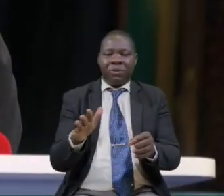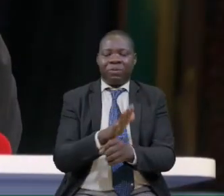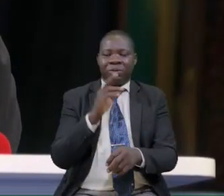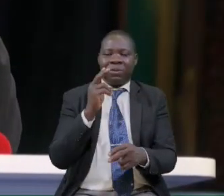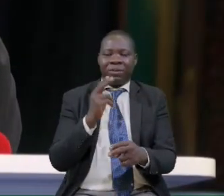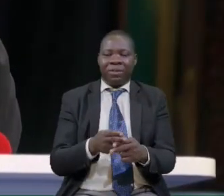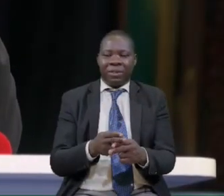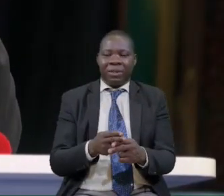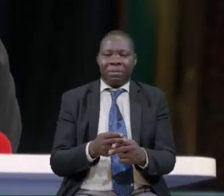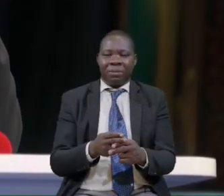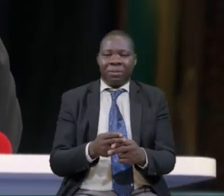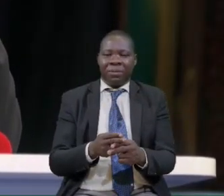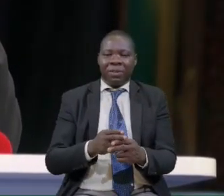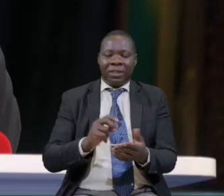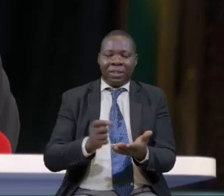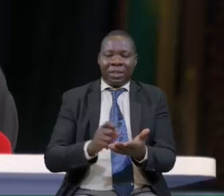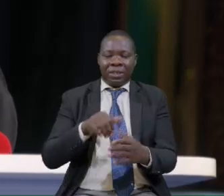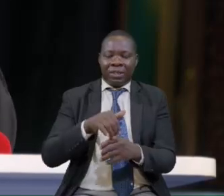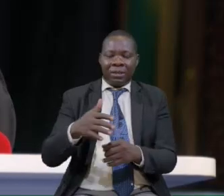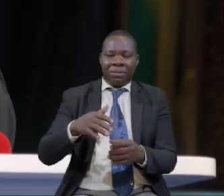write in capital letters